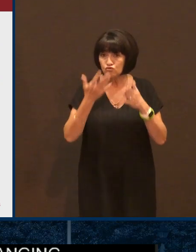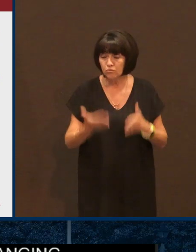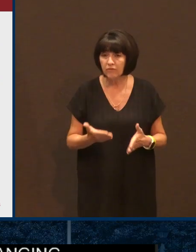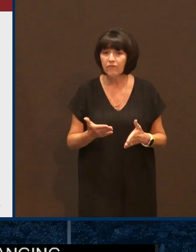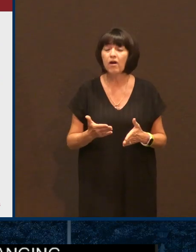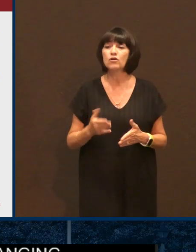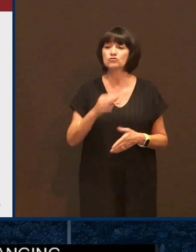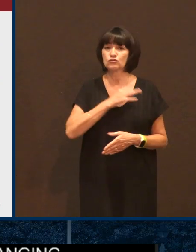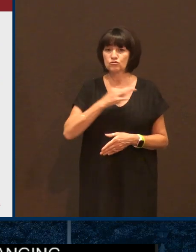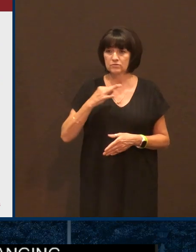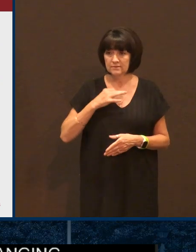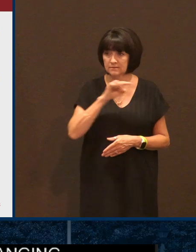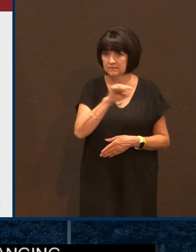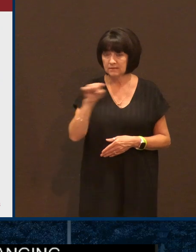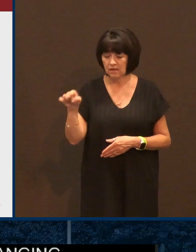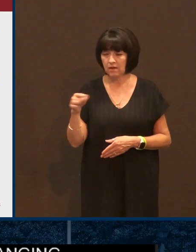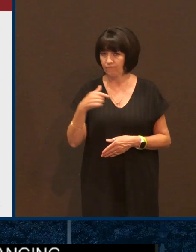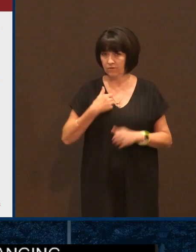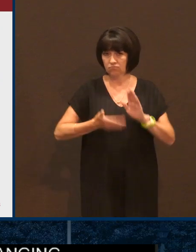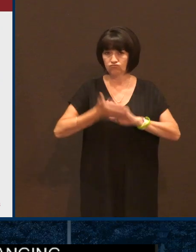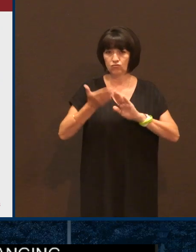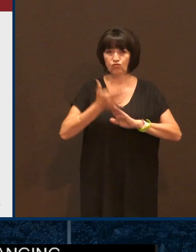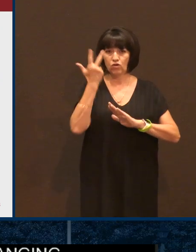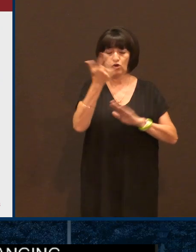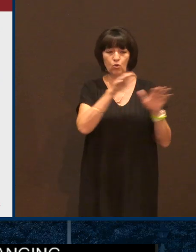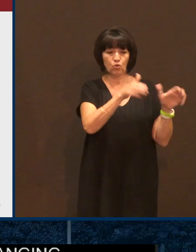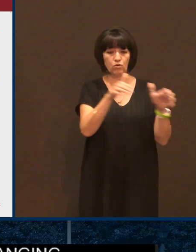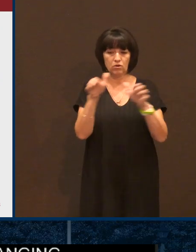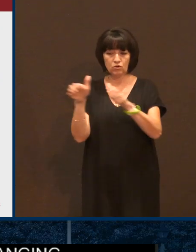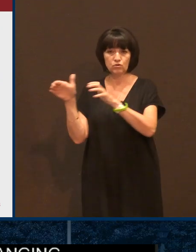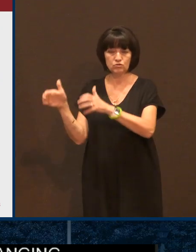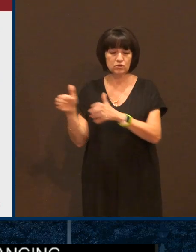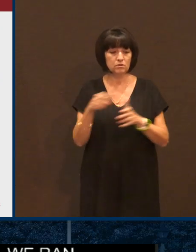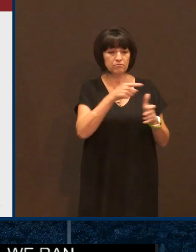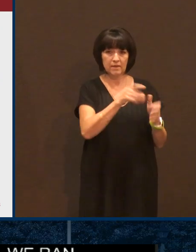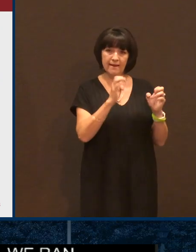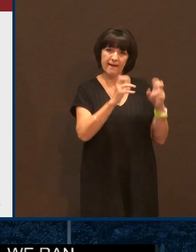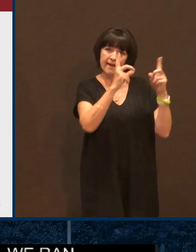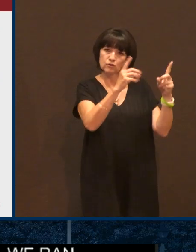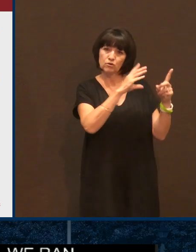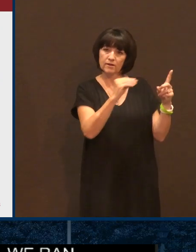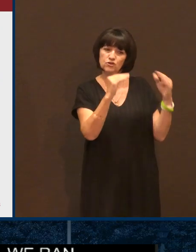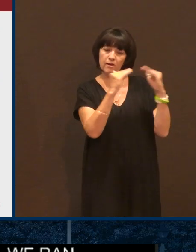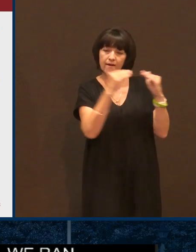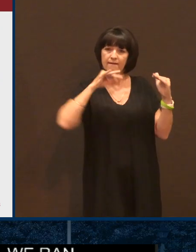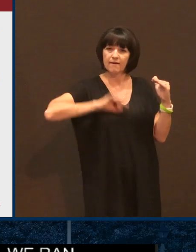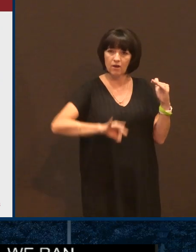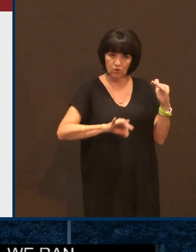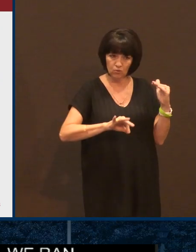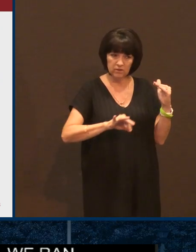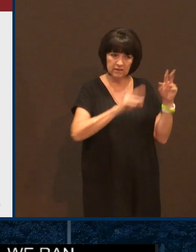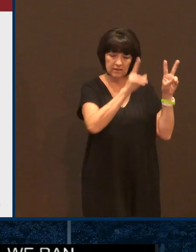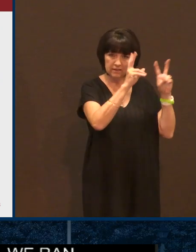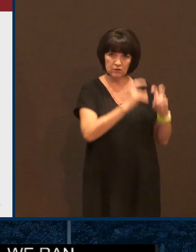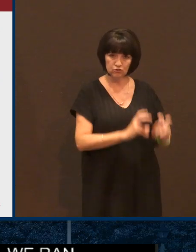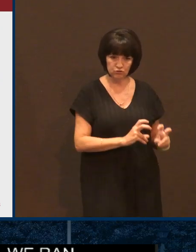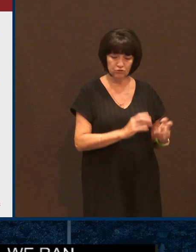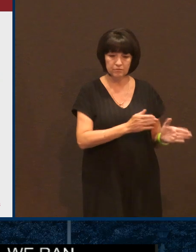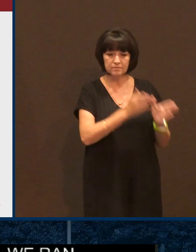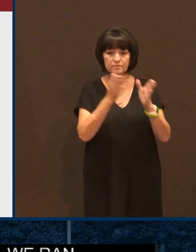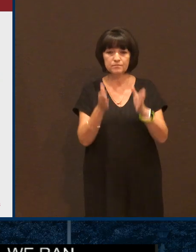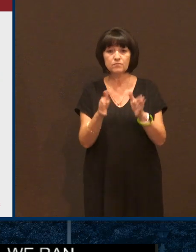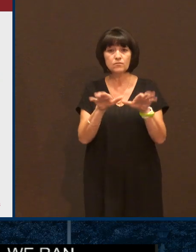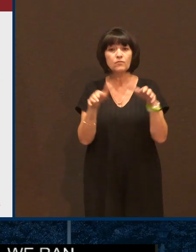groups, one that accented the academics and equity issues that we would be looking at, another group that